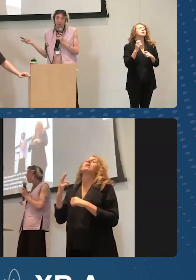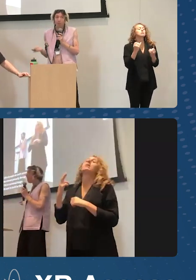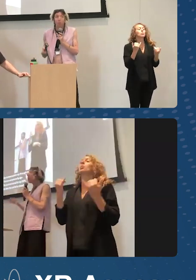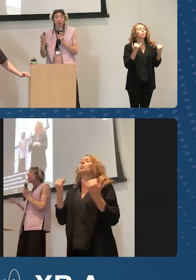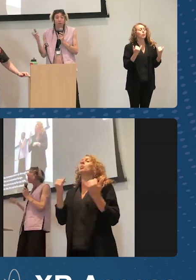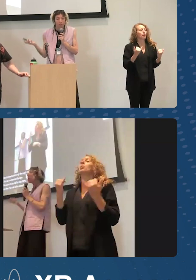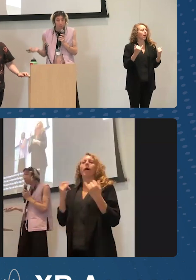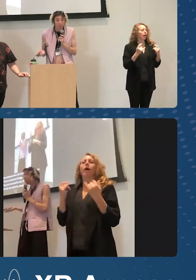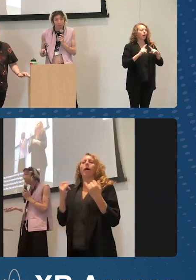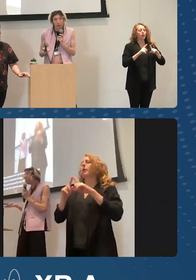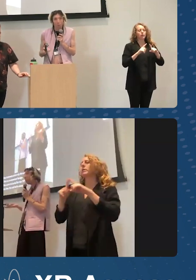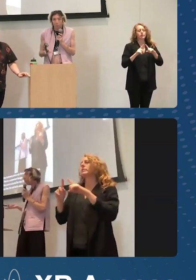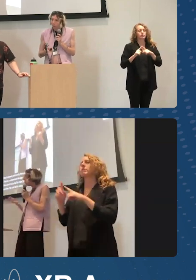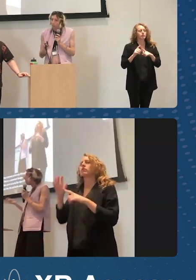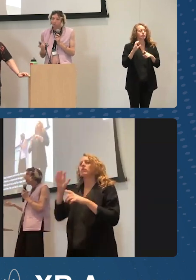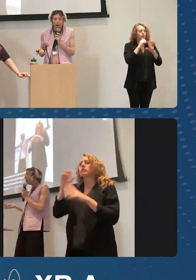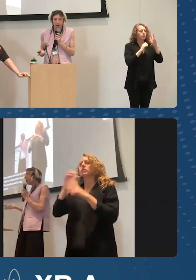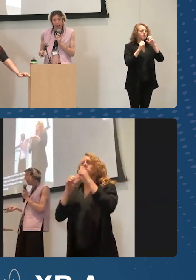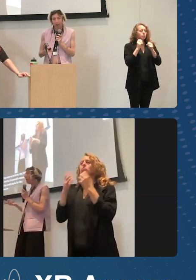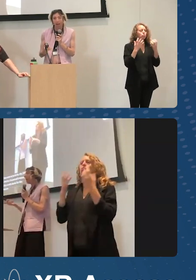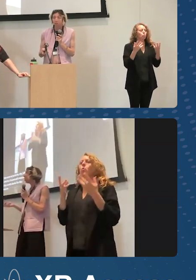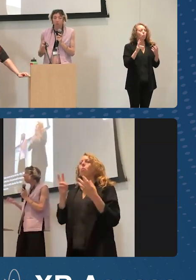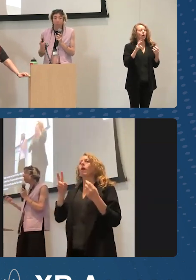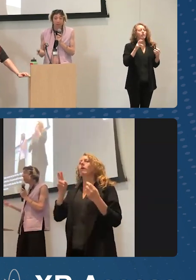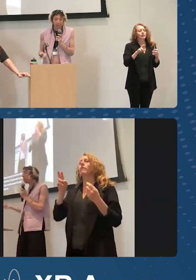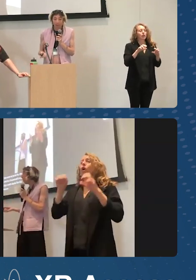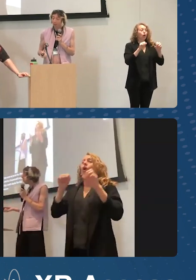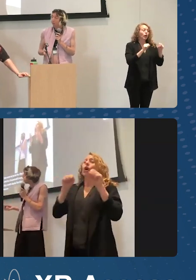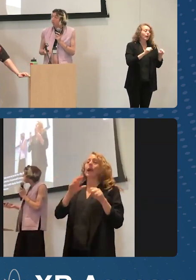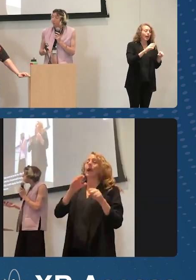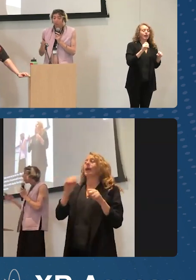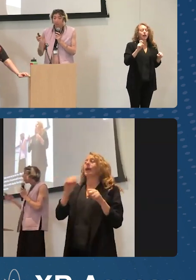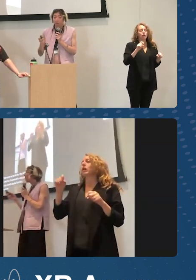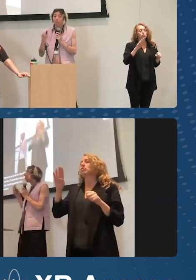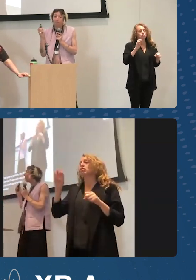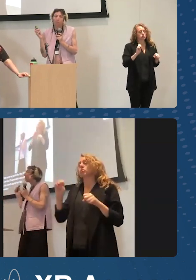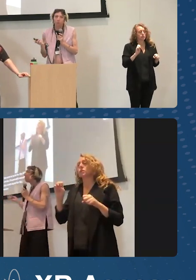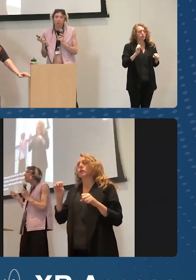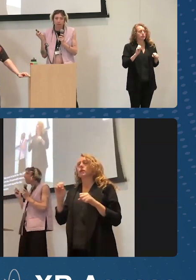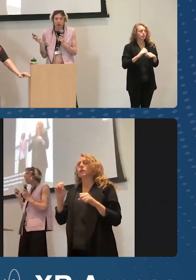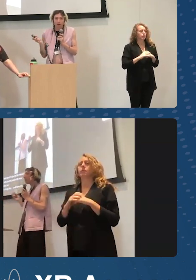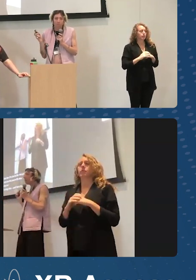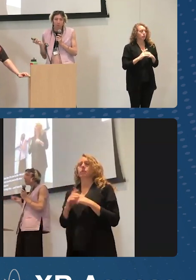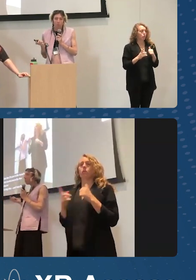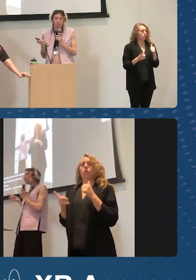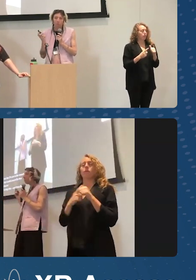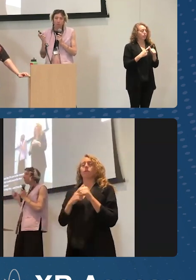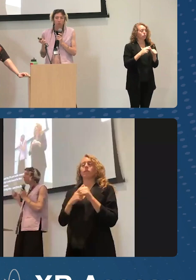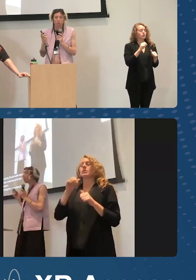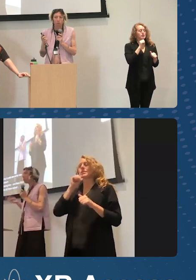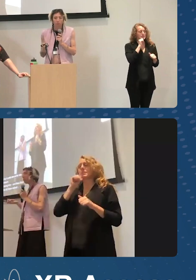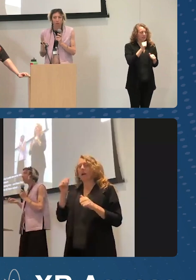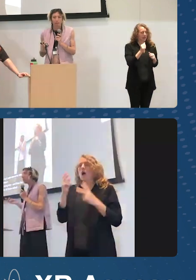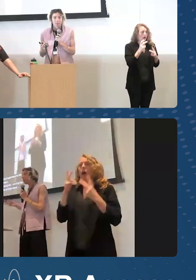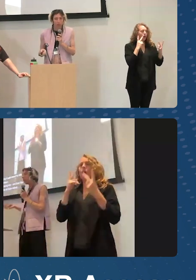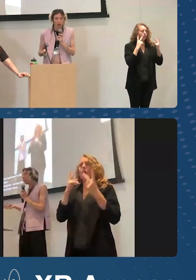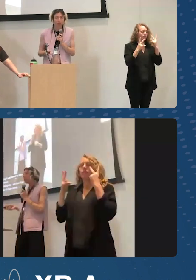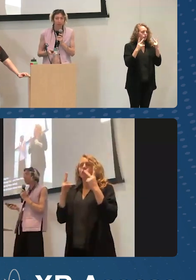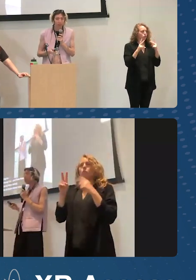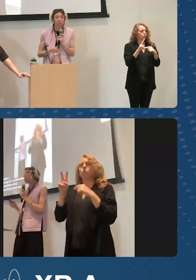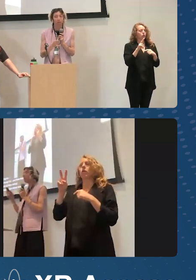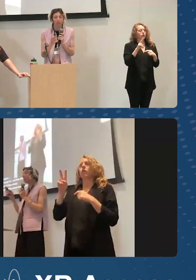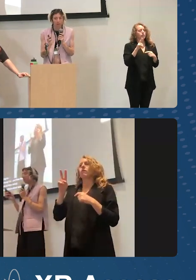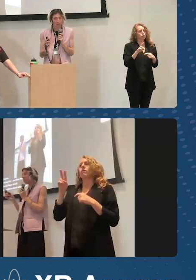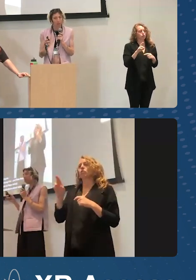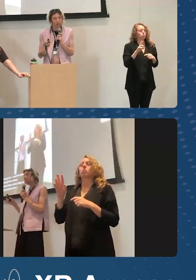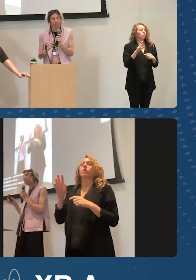are all these retinal assumptions about what VR can and should be. So this is the first non-visual virtual experience on New Art